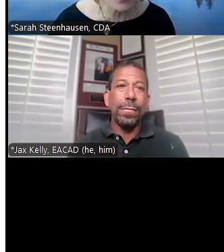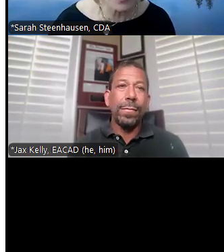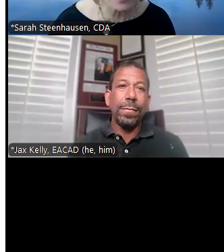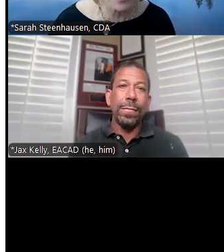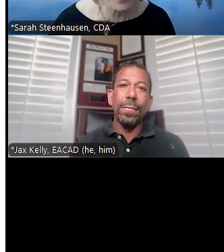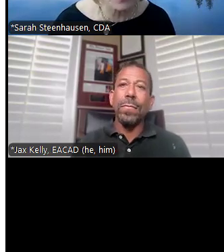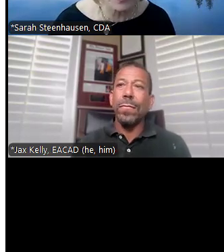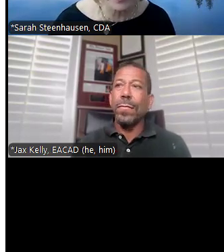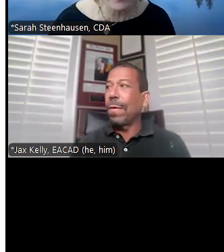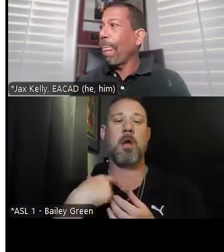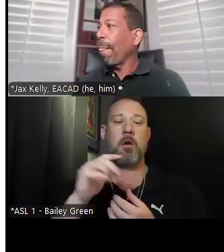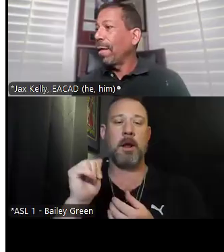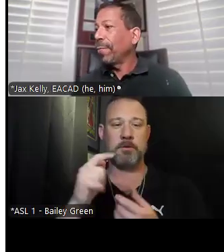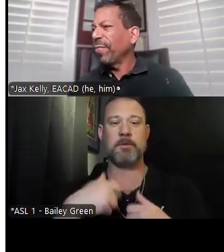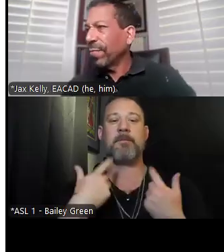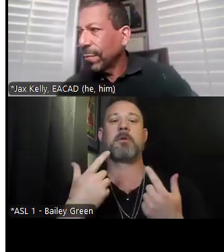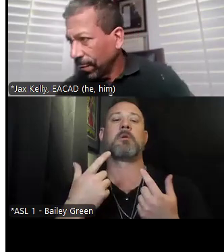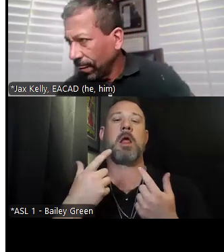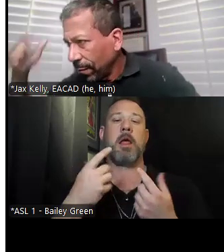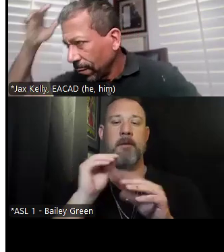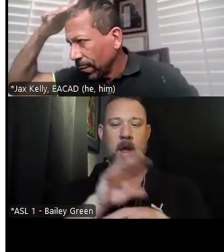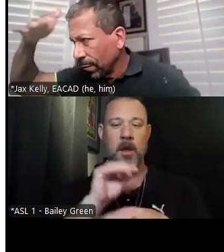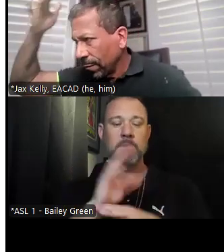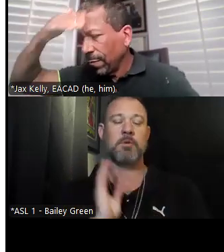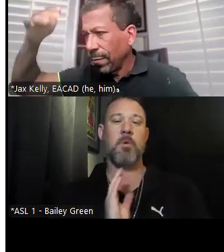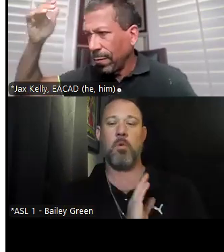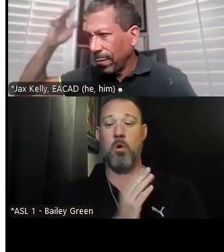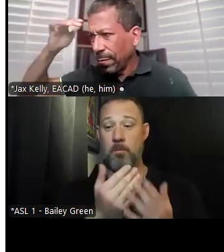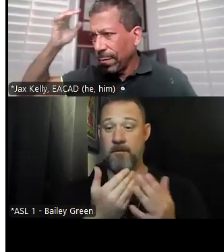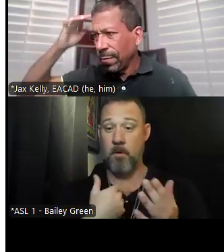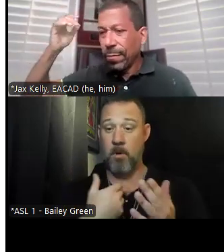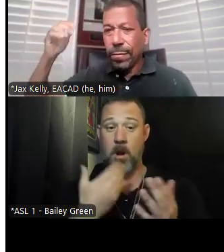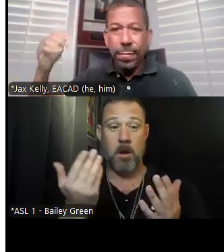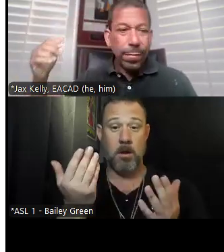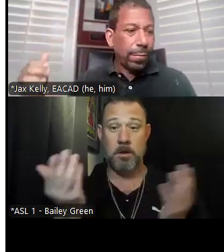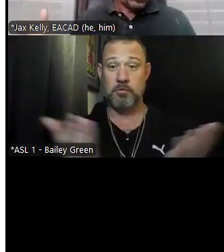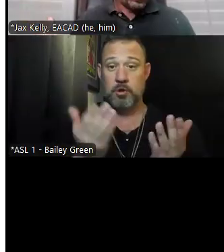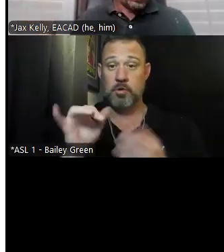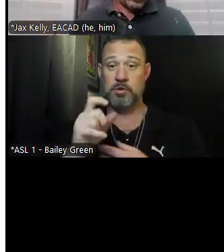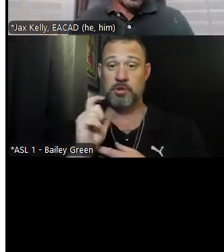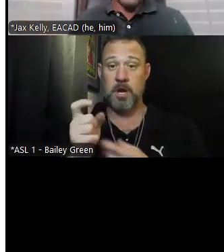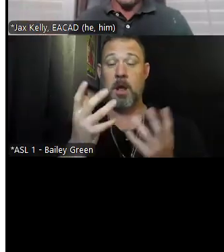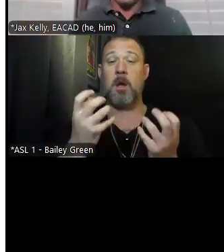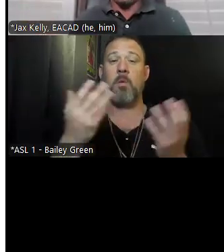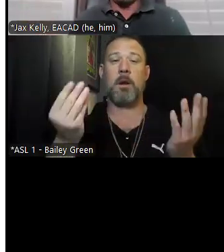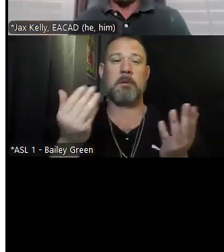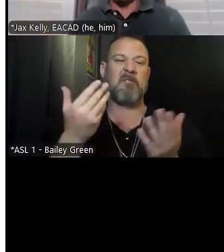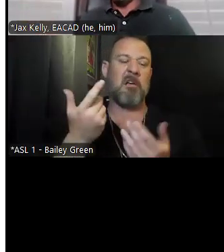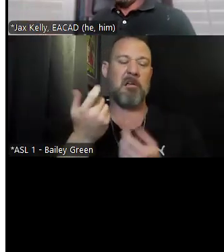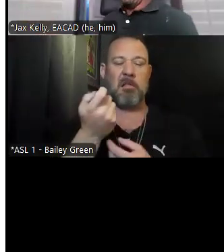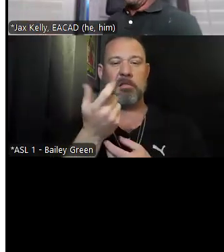and Disability Lived Experience Advisory Board. Before I introduce Jax, I just wanted to give a little bit of